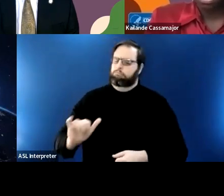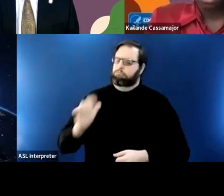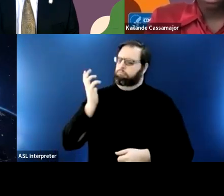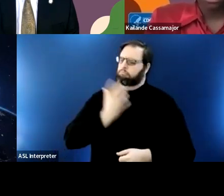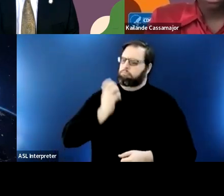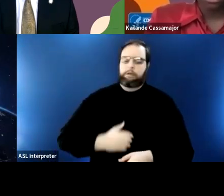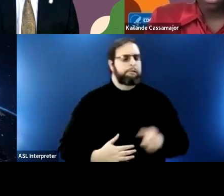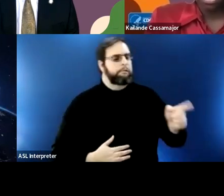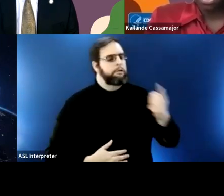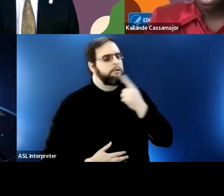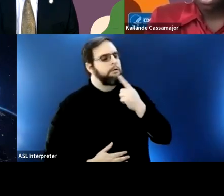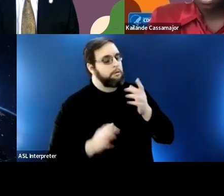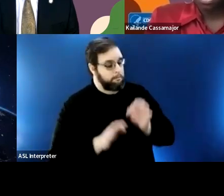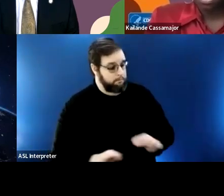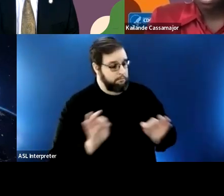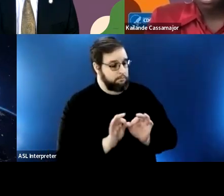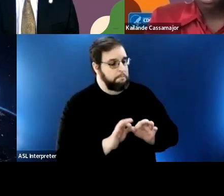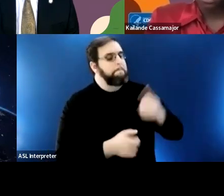he said, remember,